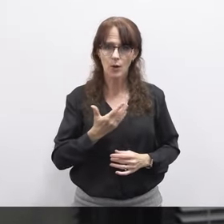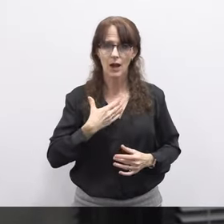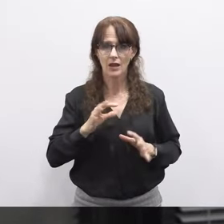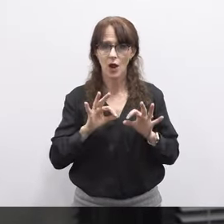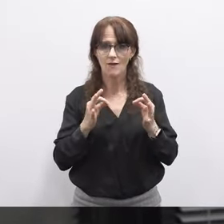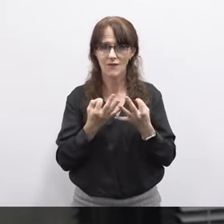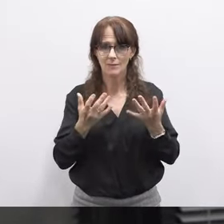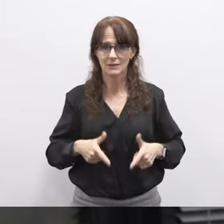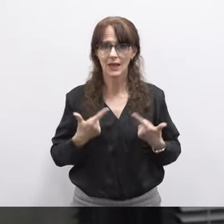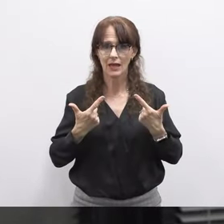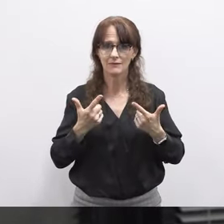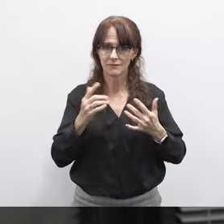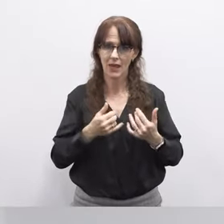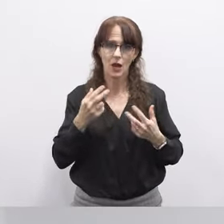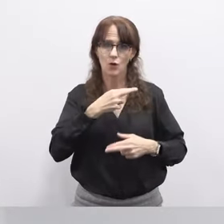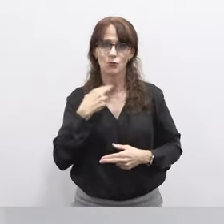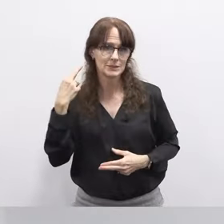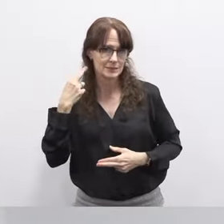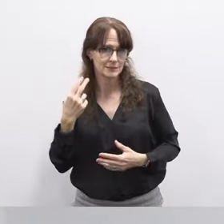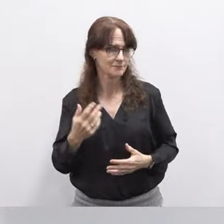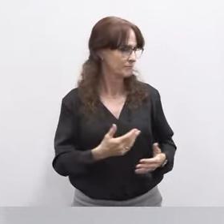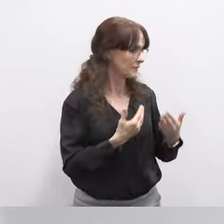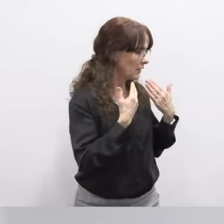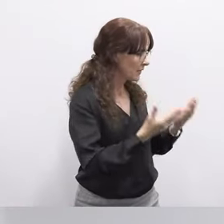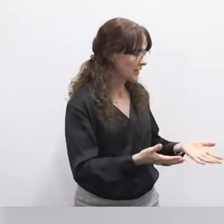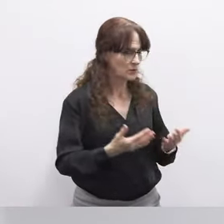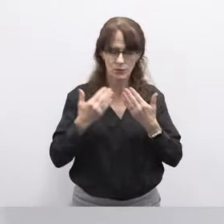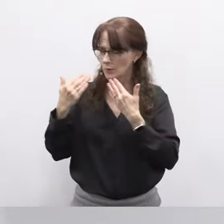the line. Thank you. Thank you.